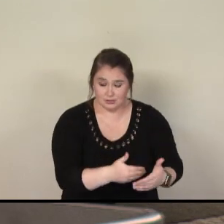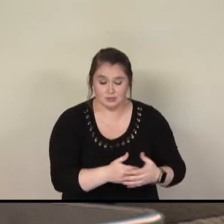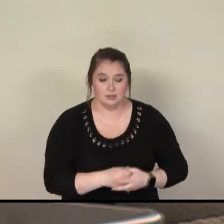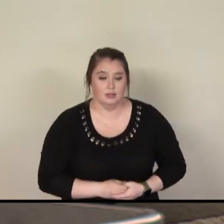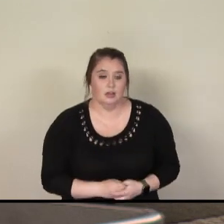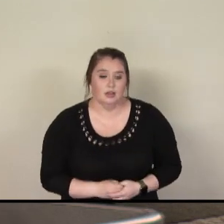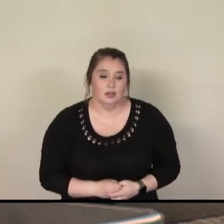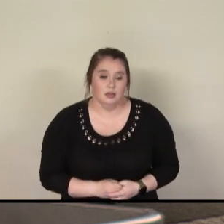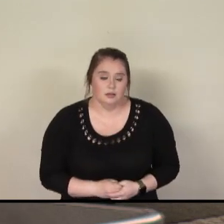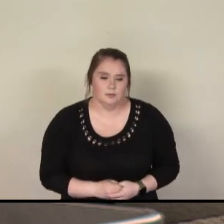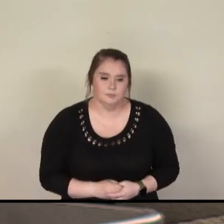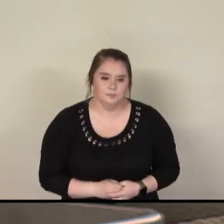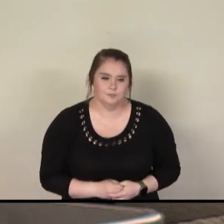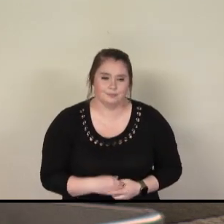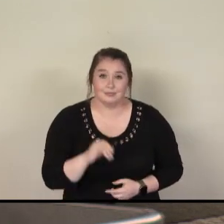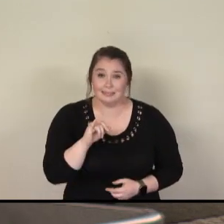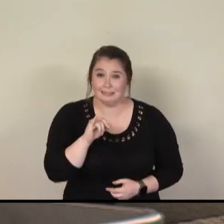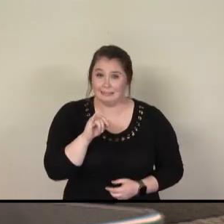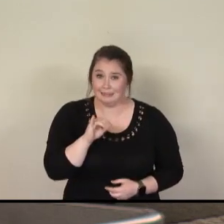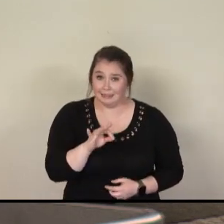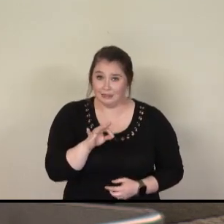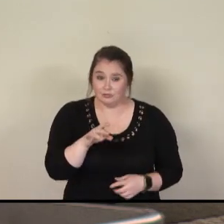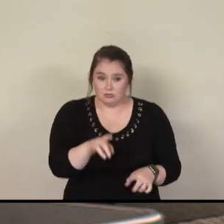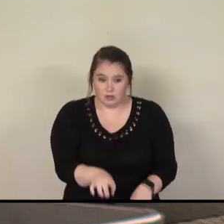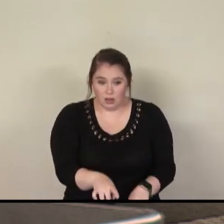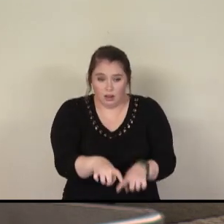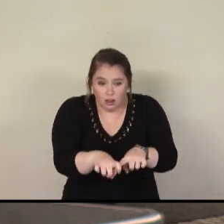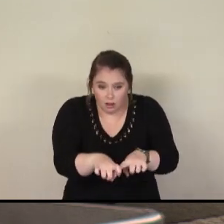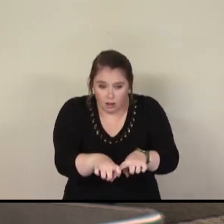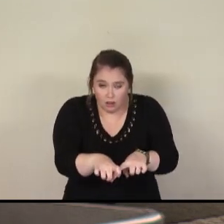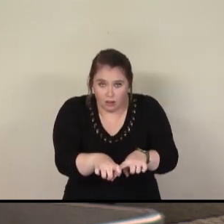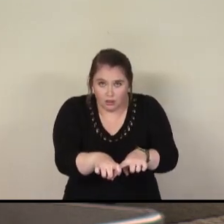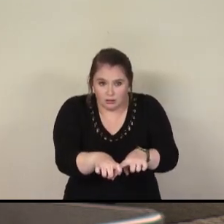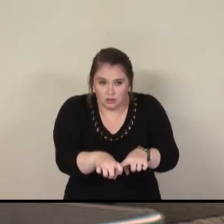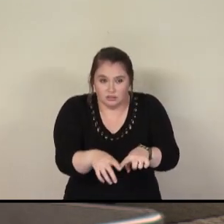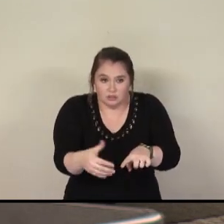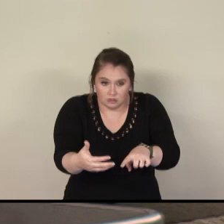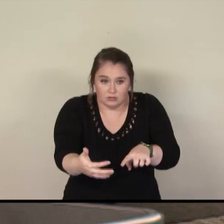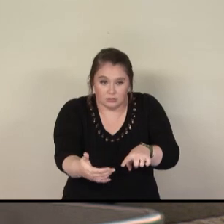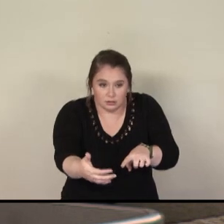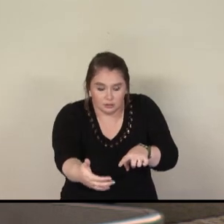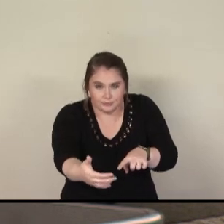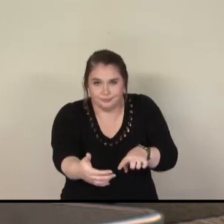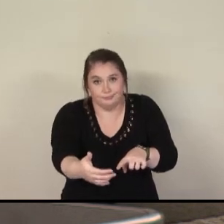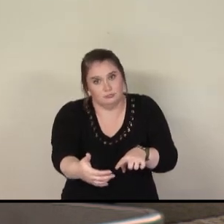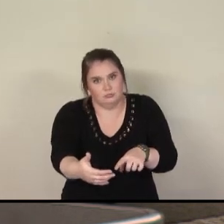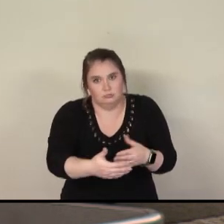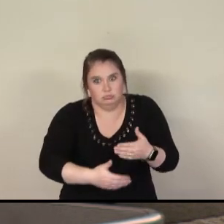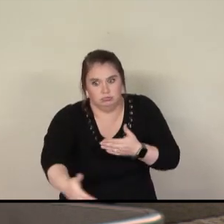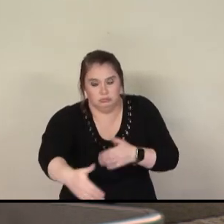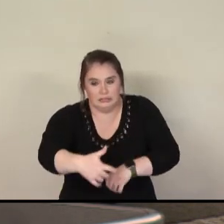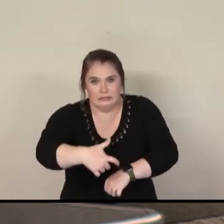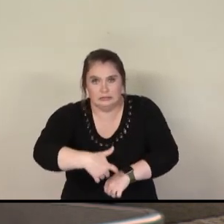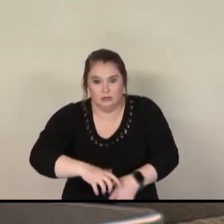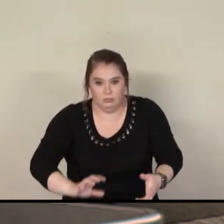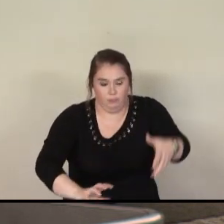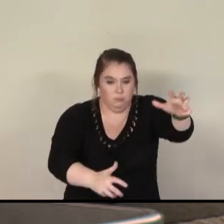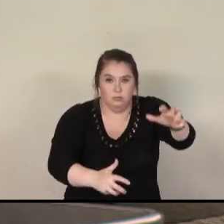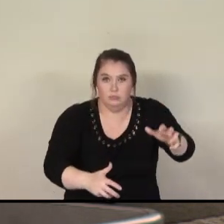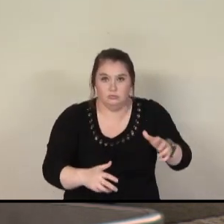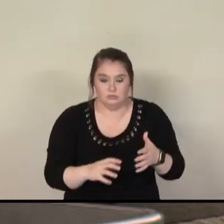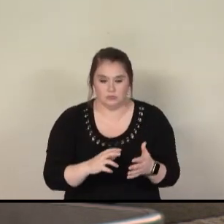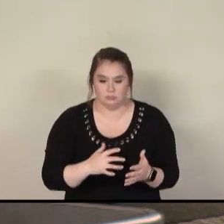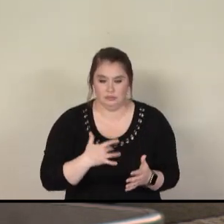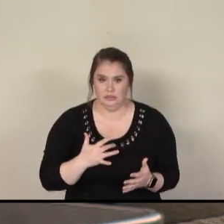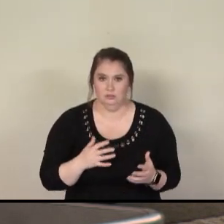you hold off on something, it kind of squashes everything into the remaining time left. So